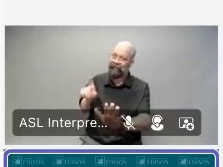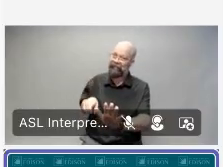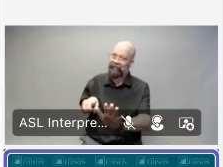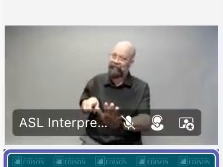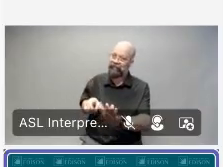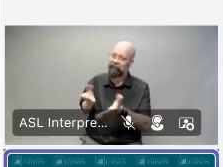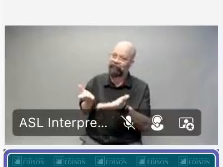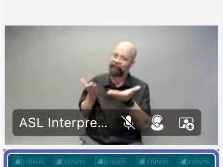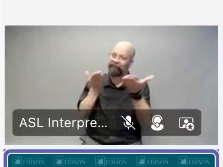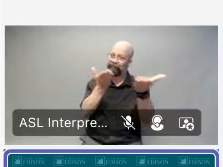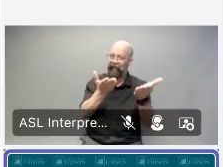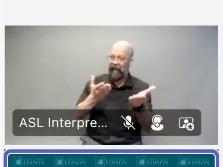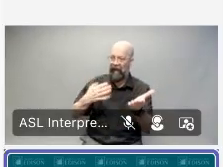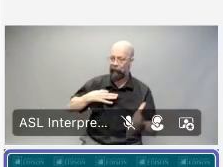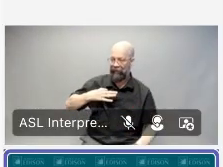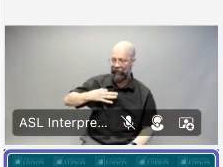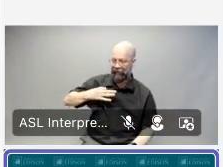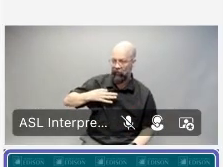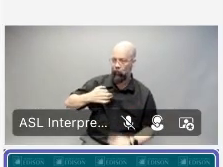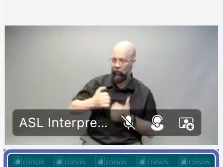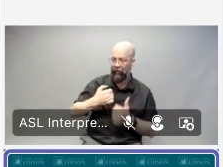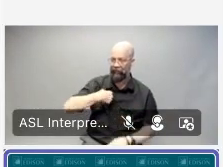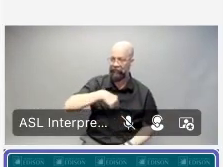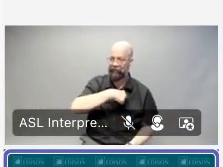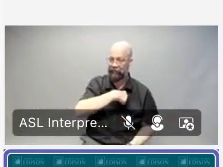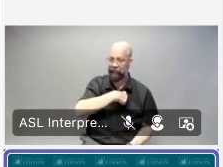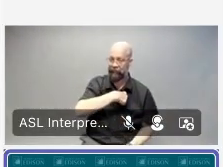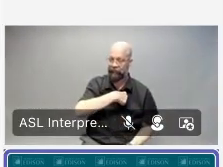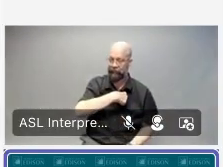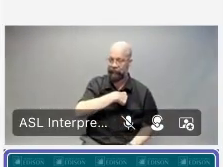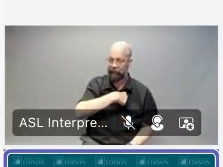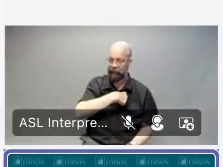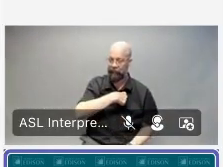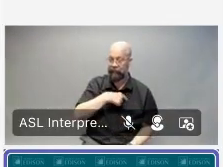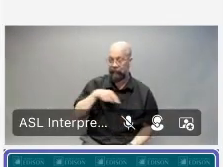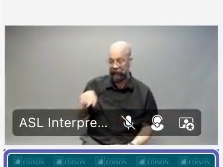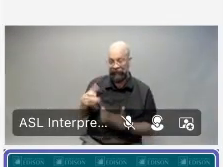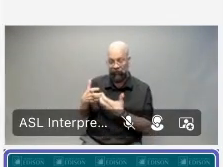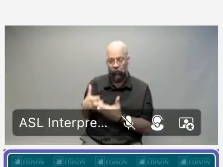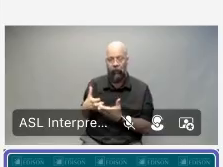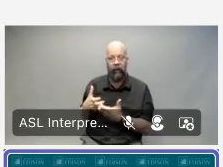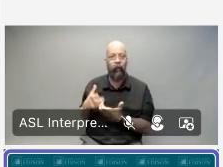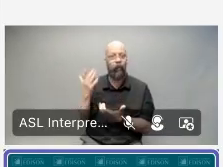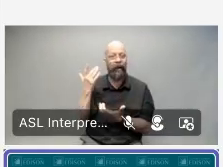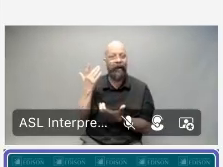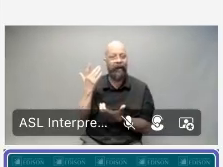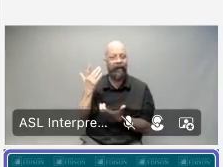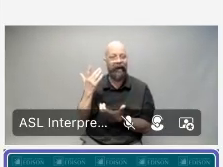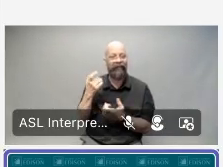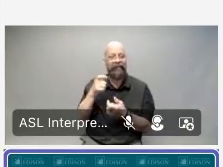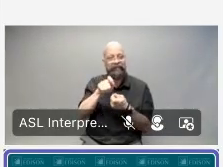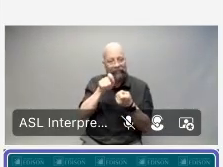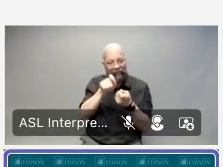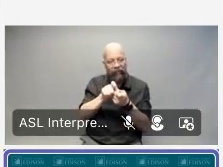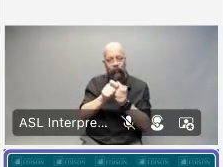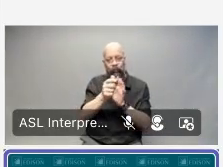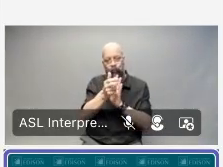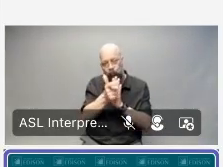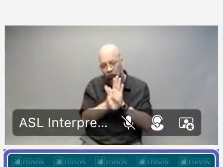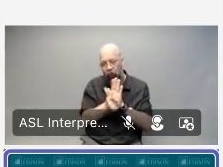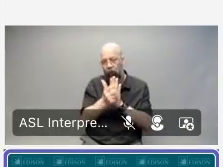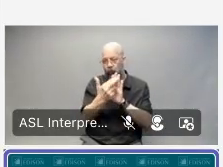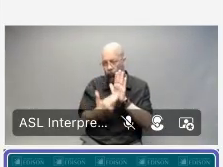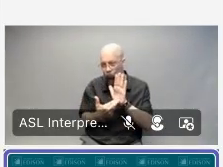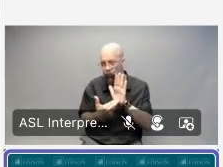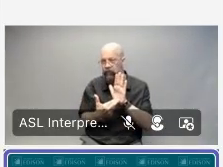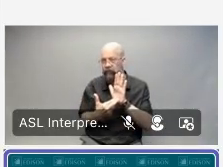interconnection application with SCE. And generators must meet electrical codes and be disconnected from the grid during outages